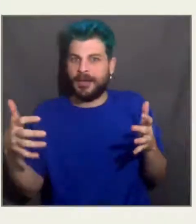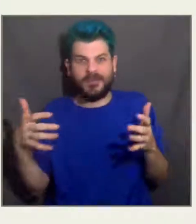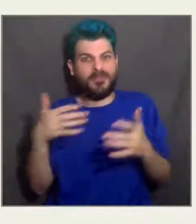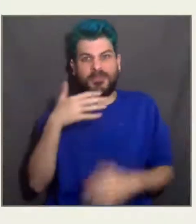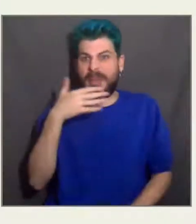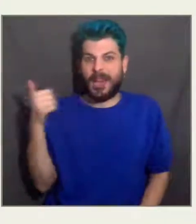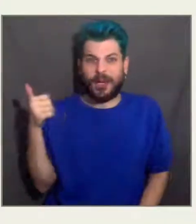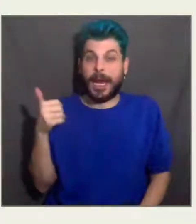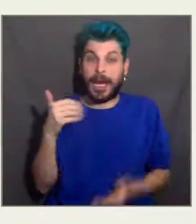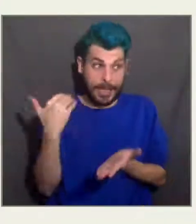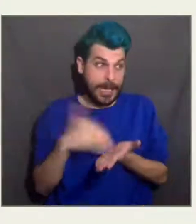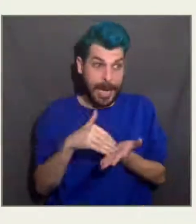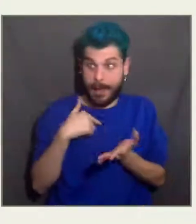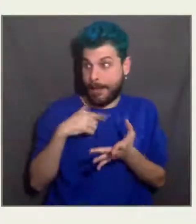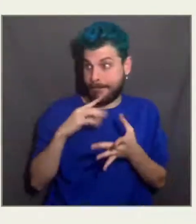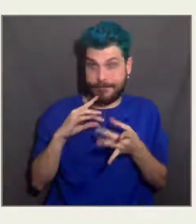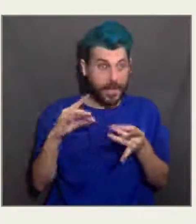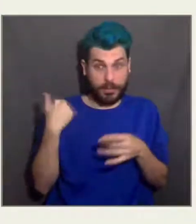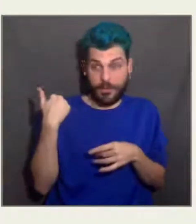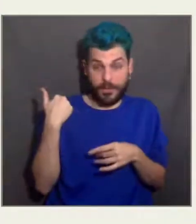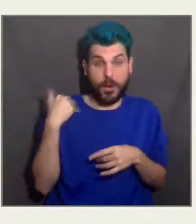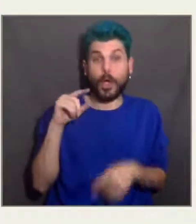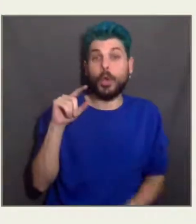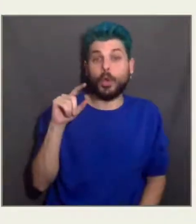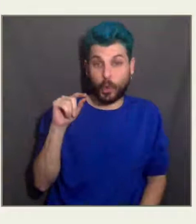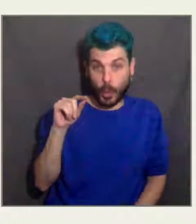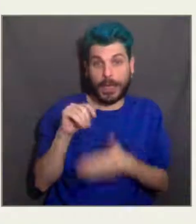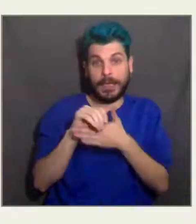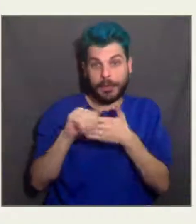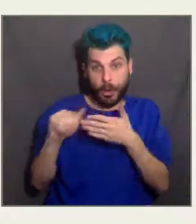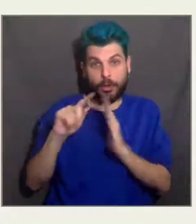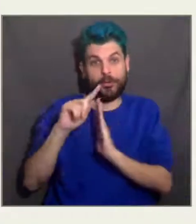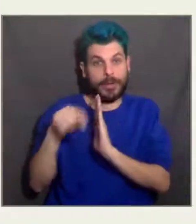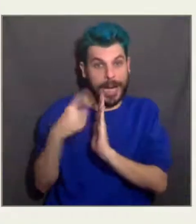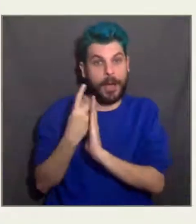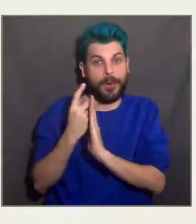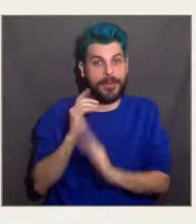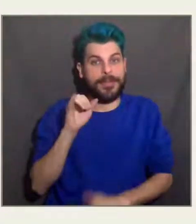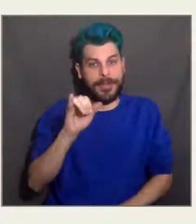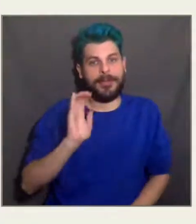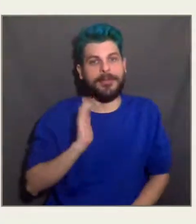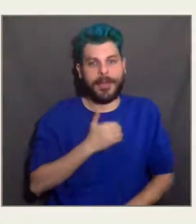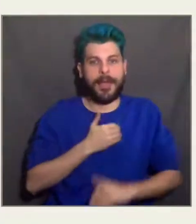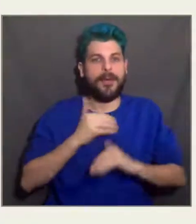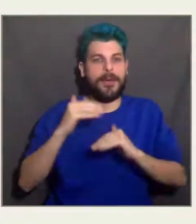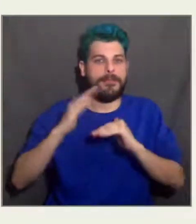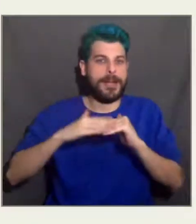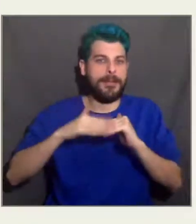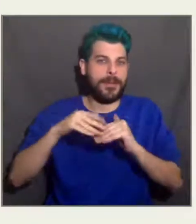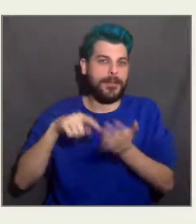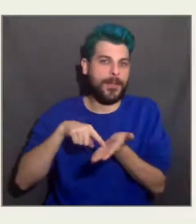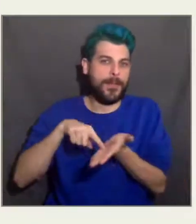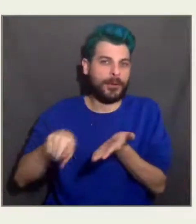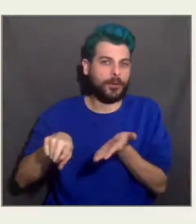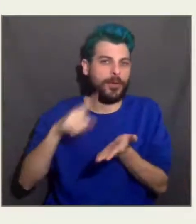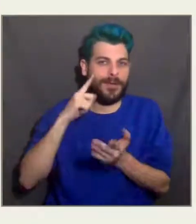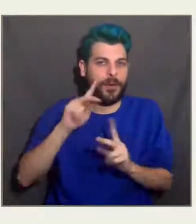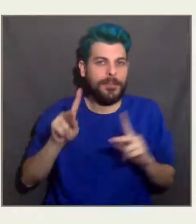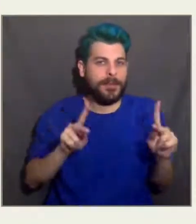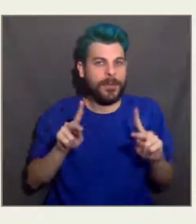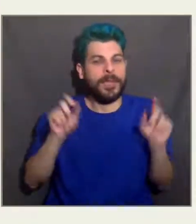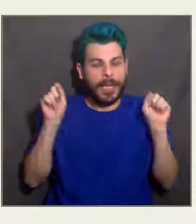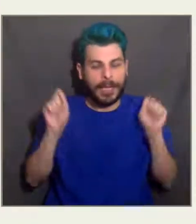$20 is the minimum wage we're basically setting at Metro to be able to bring back people so they can afford to live in this